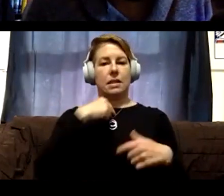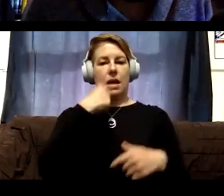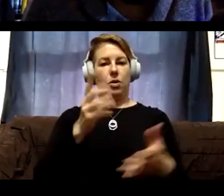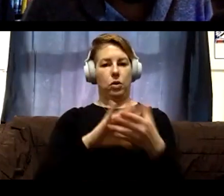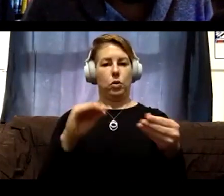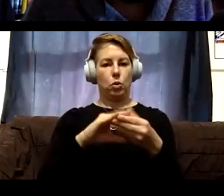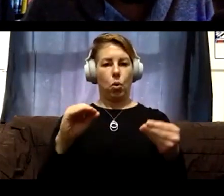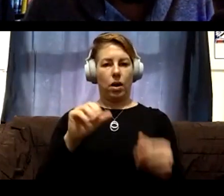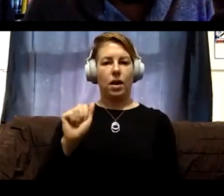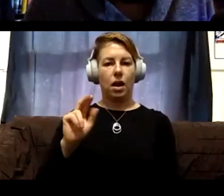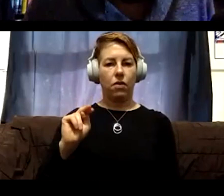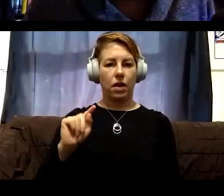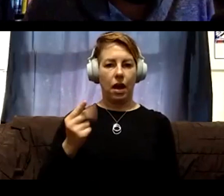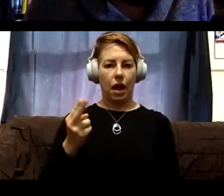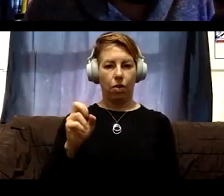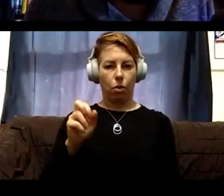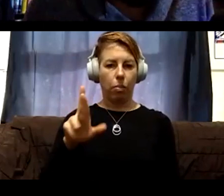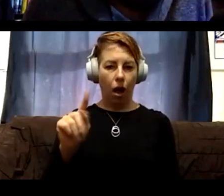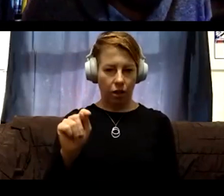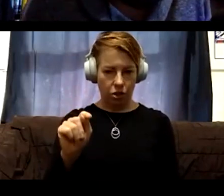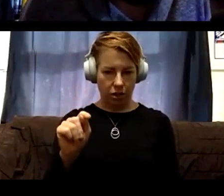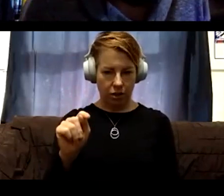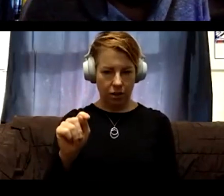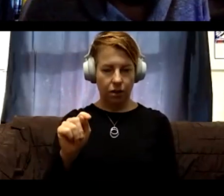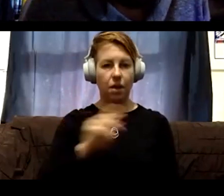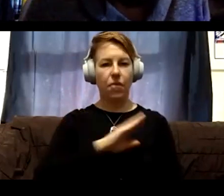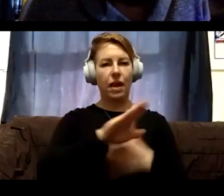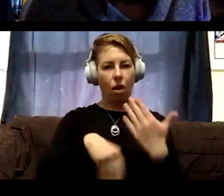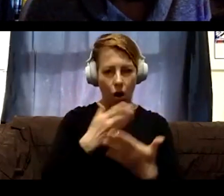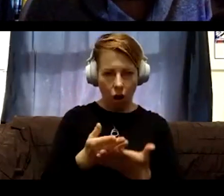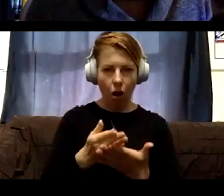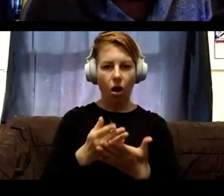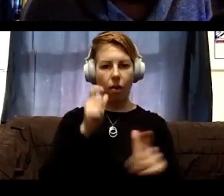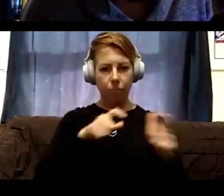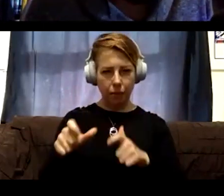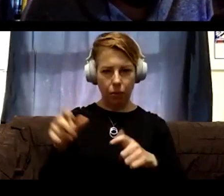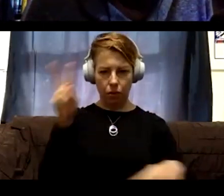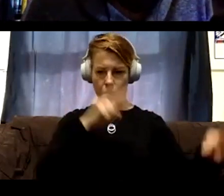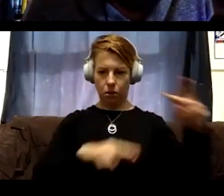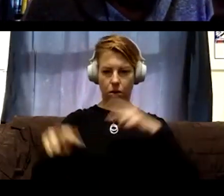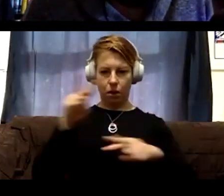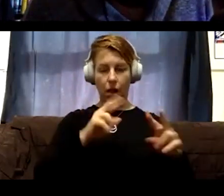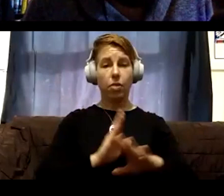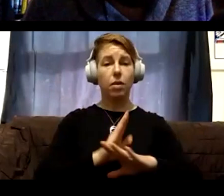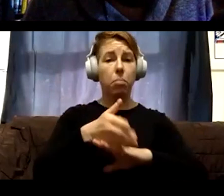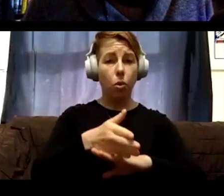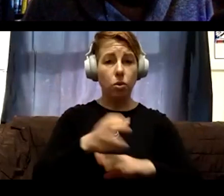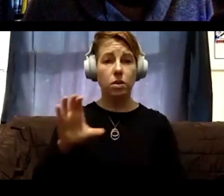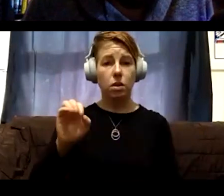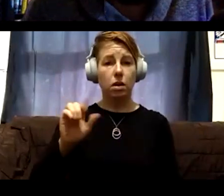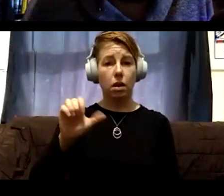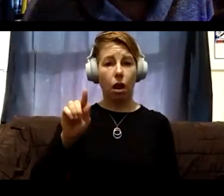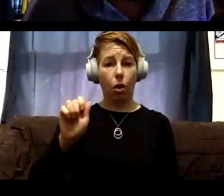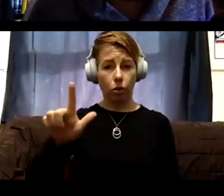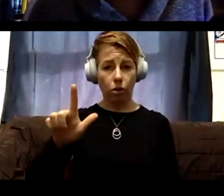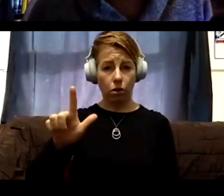and St. Croix, and all of them examining in haunting fashion the post-colonial project.